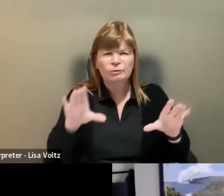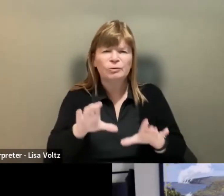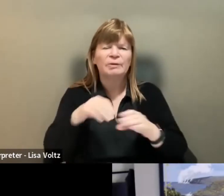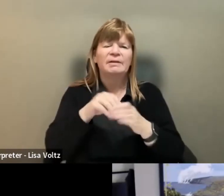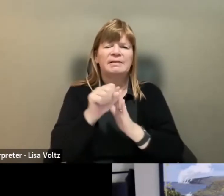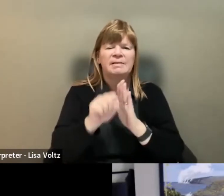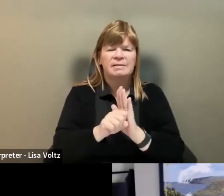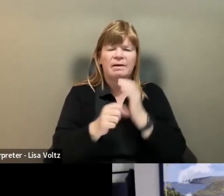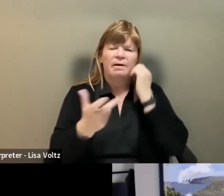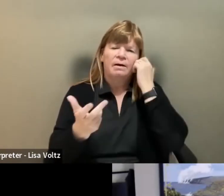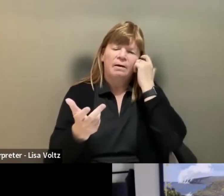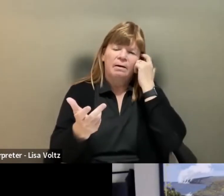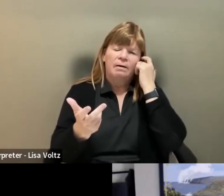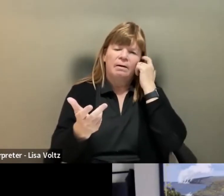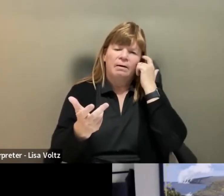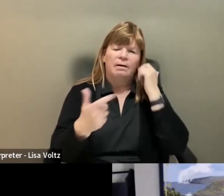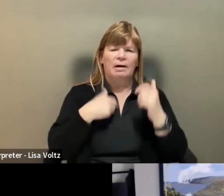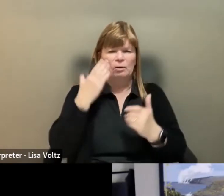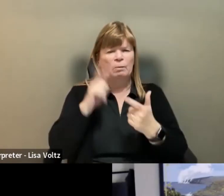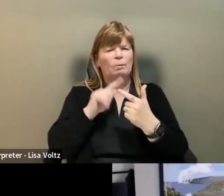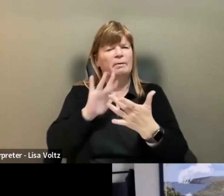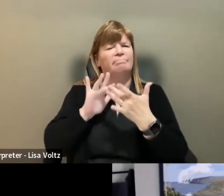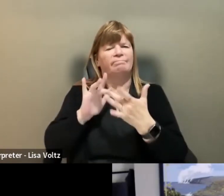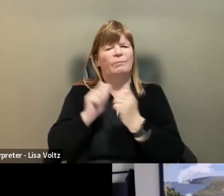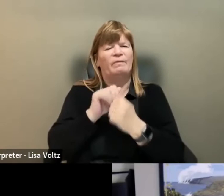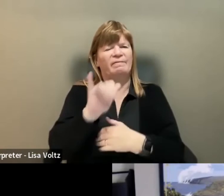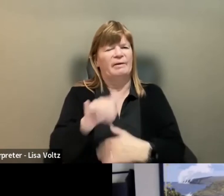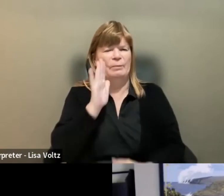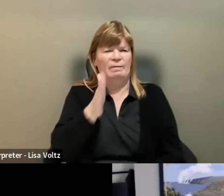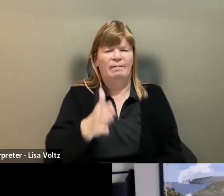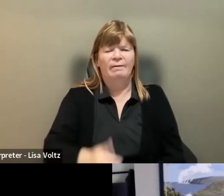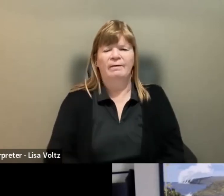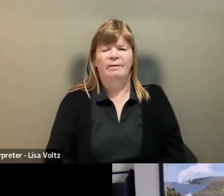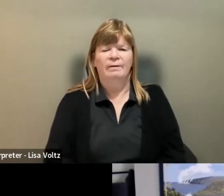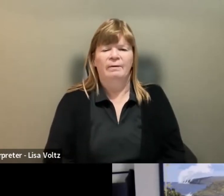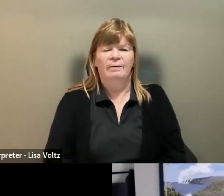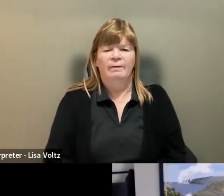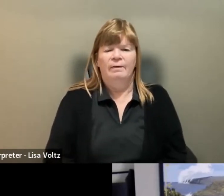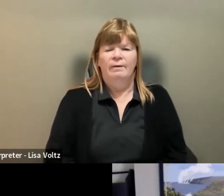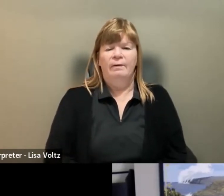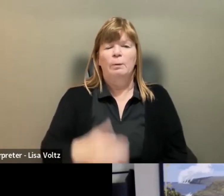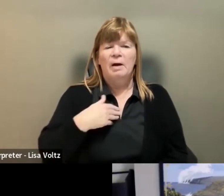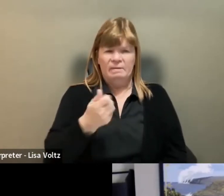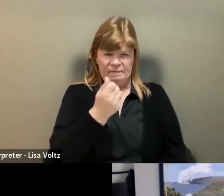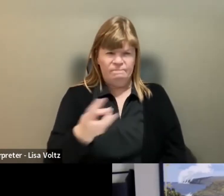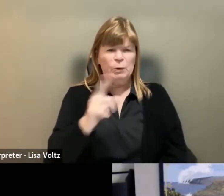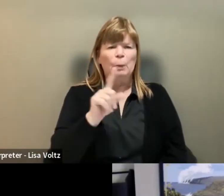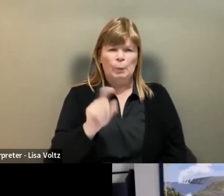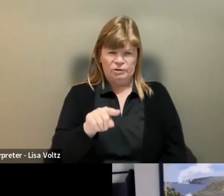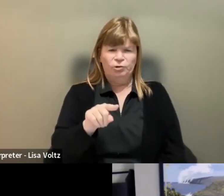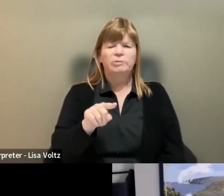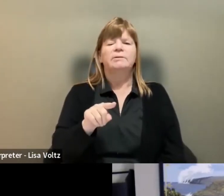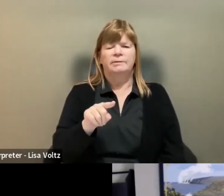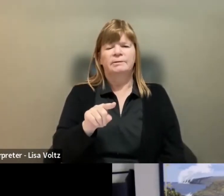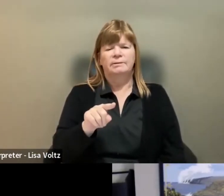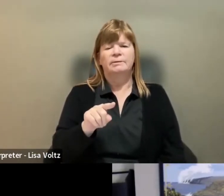I know that we're going to be in touch about all of that. So there are a couple of questions, and please